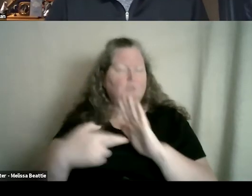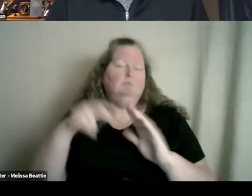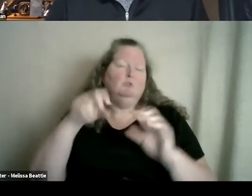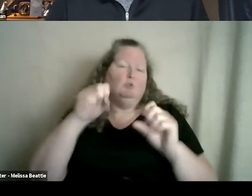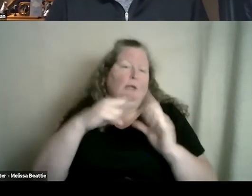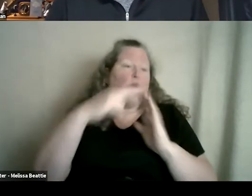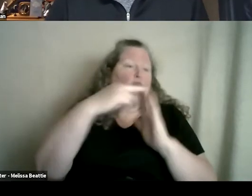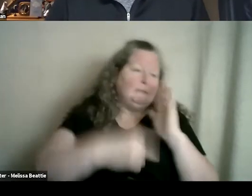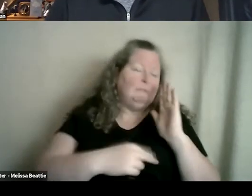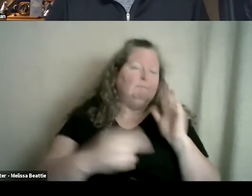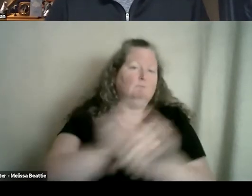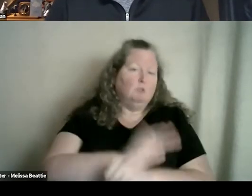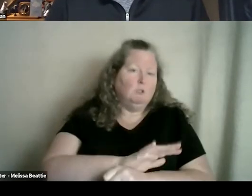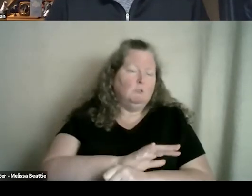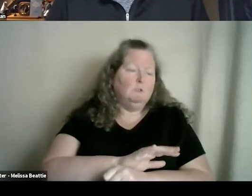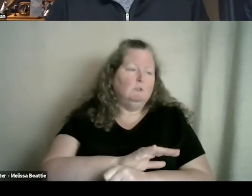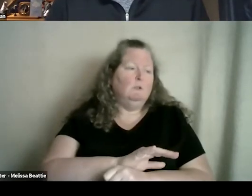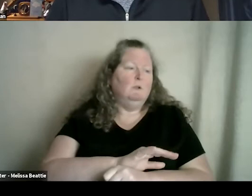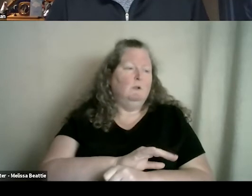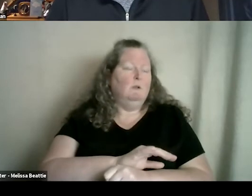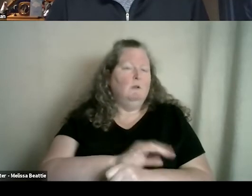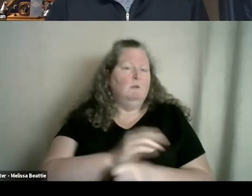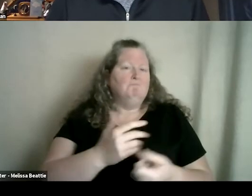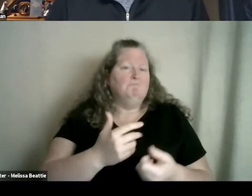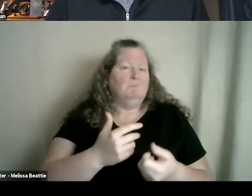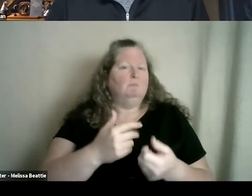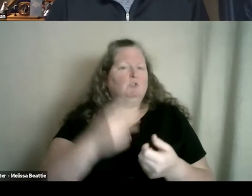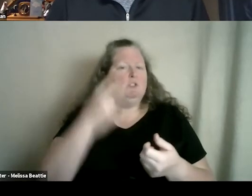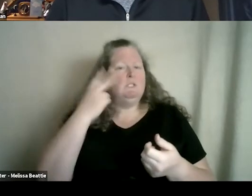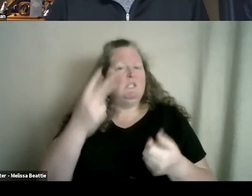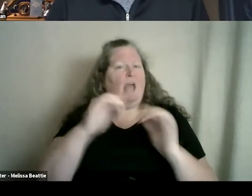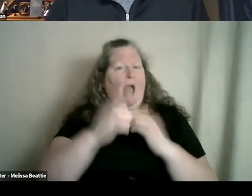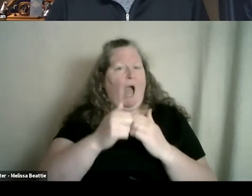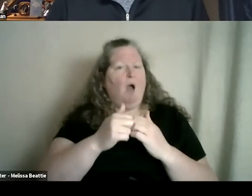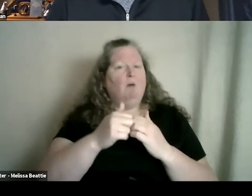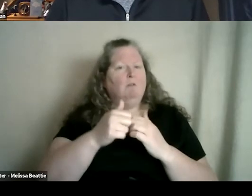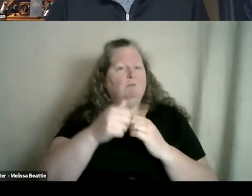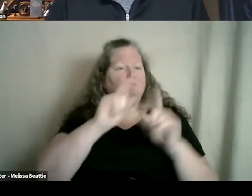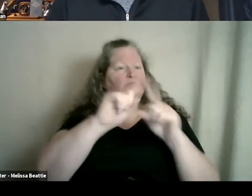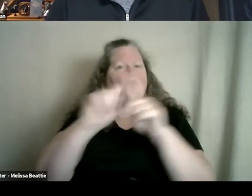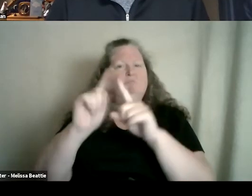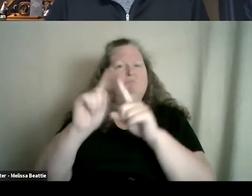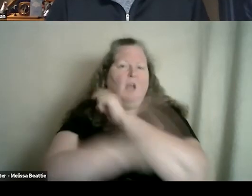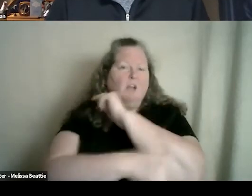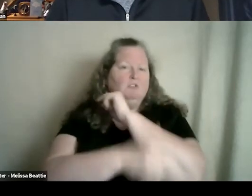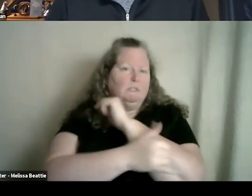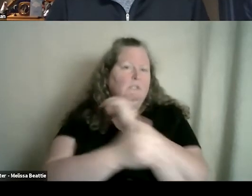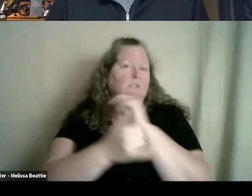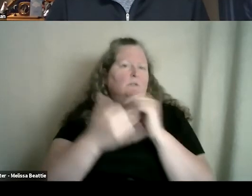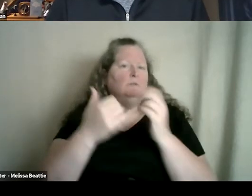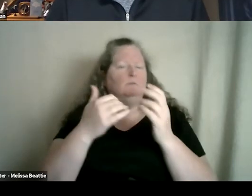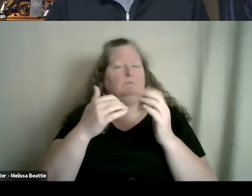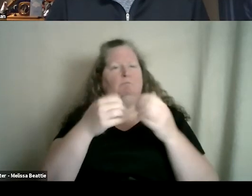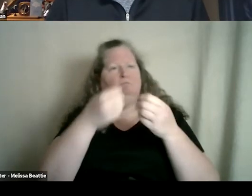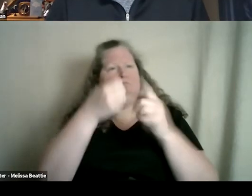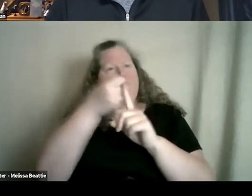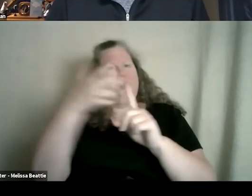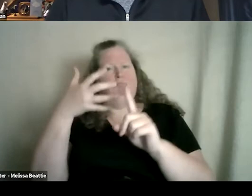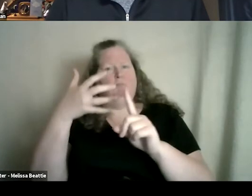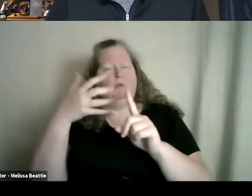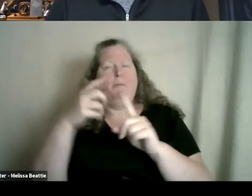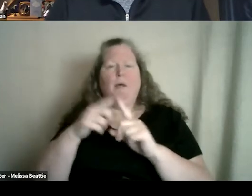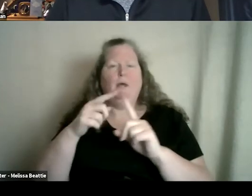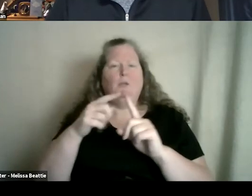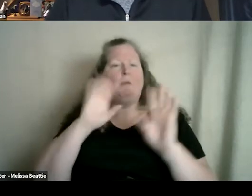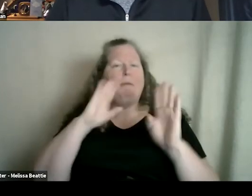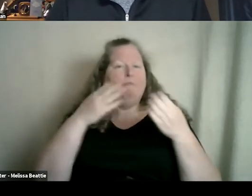an overview of how it looks like country by country, or you can target it specifically and say, I am interested in what's